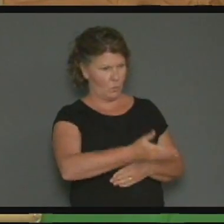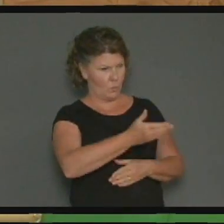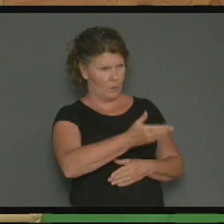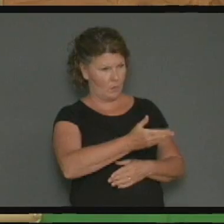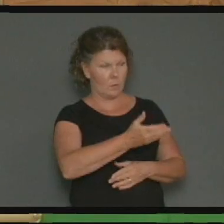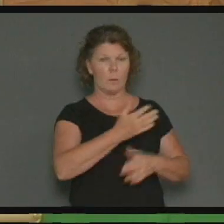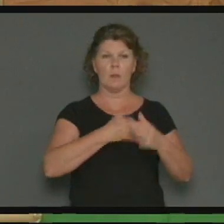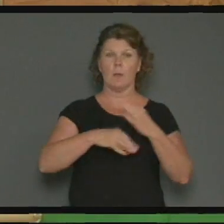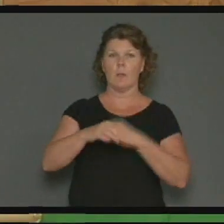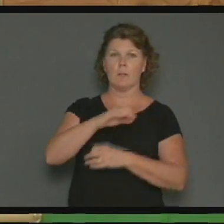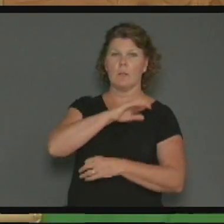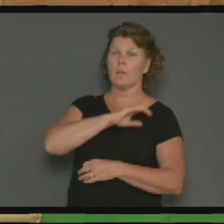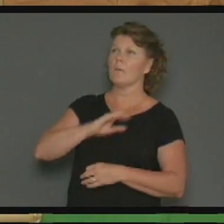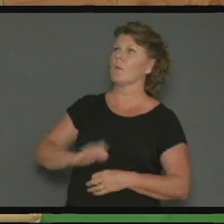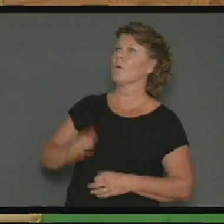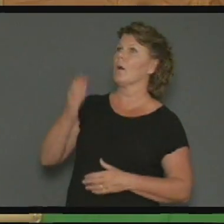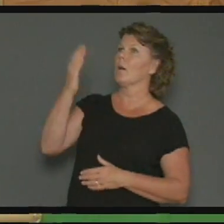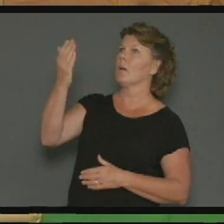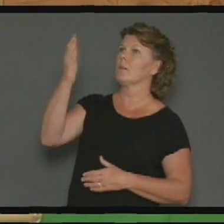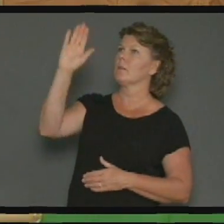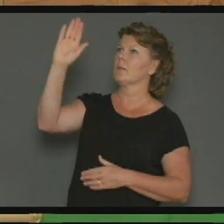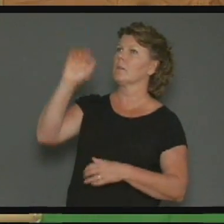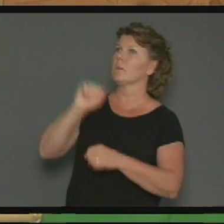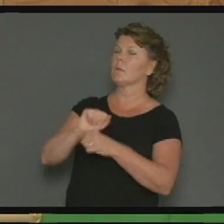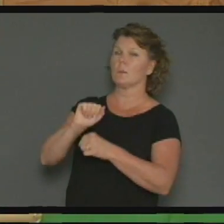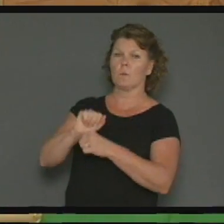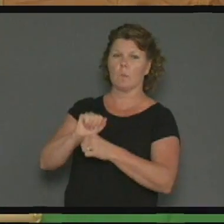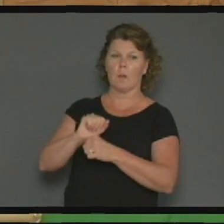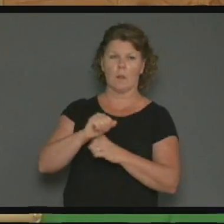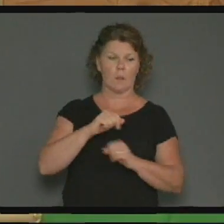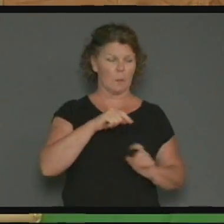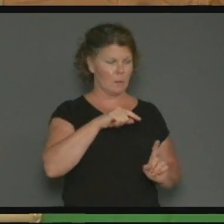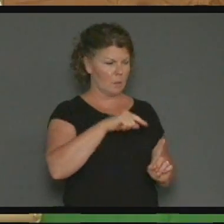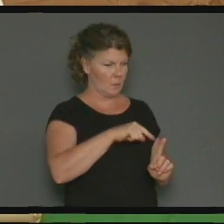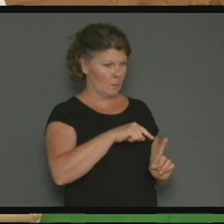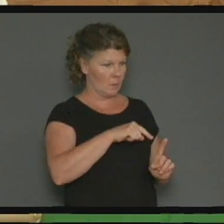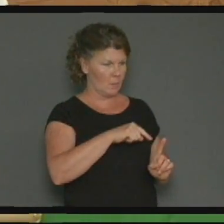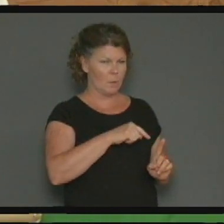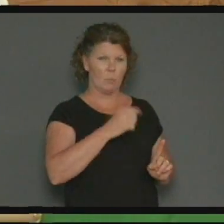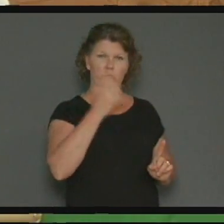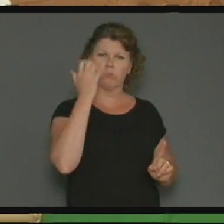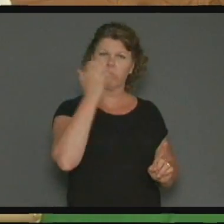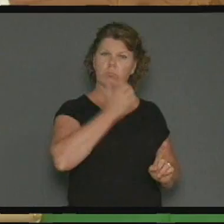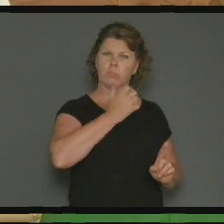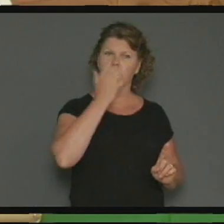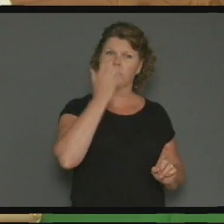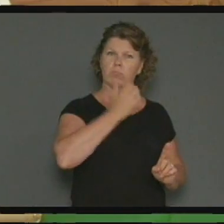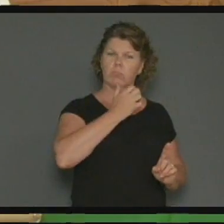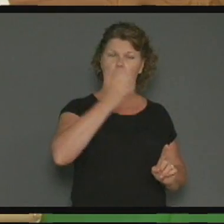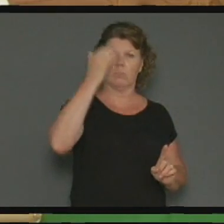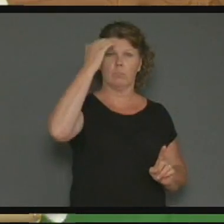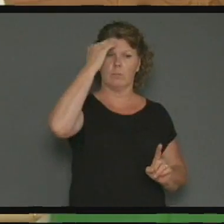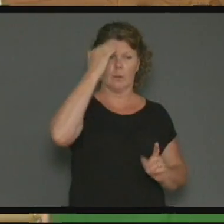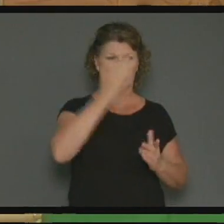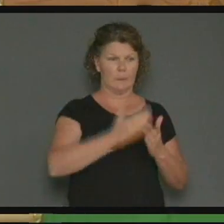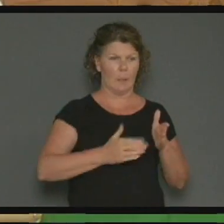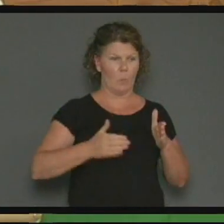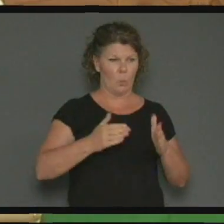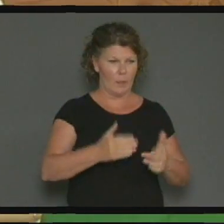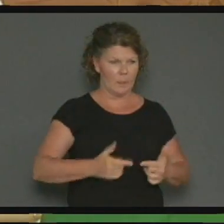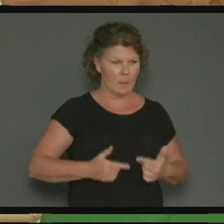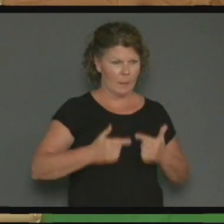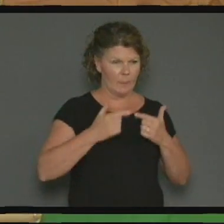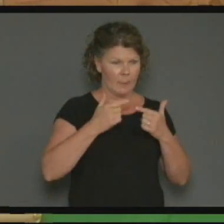that of Christ and his word. We've convinced ourselves that certain ways of living and